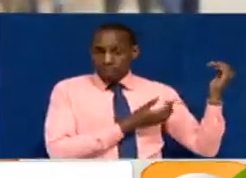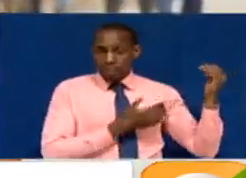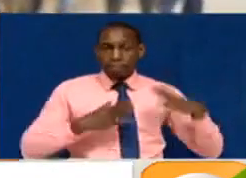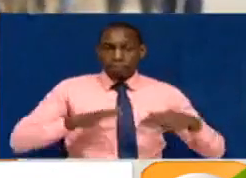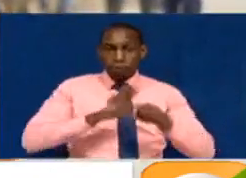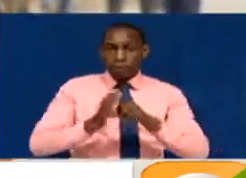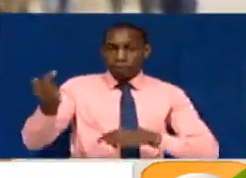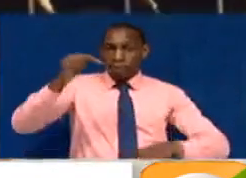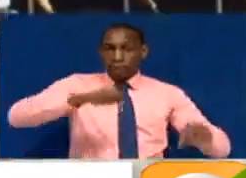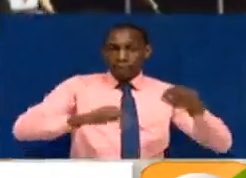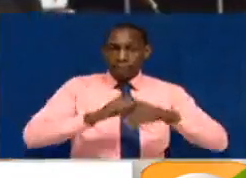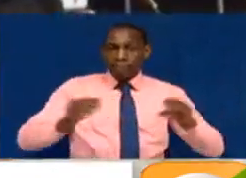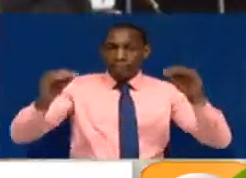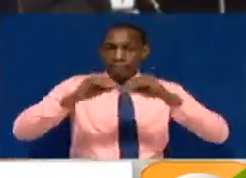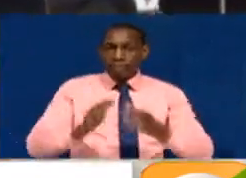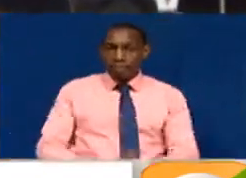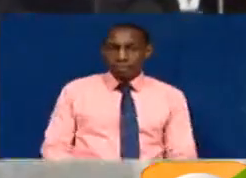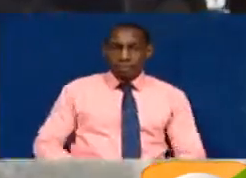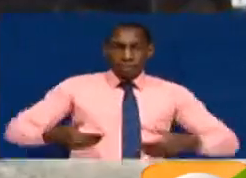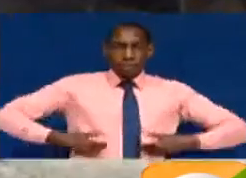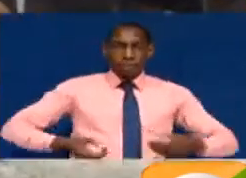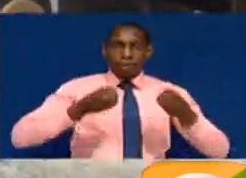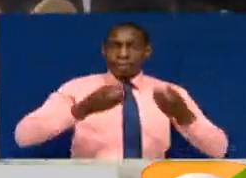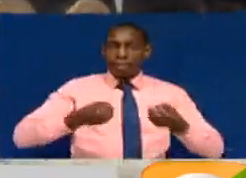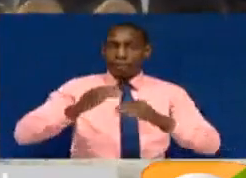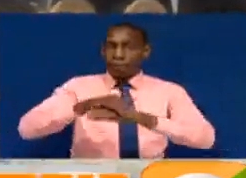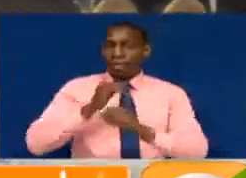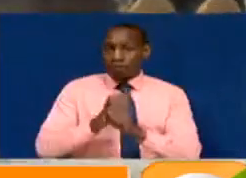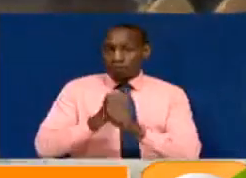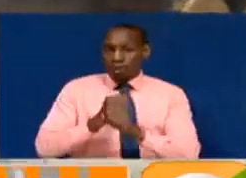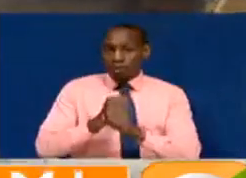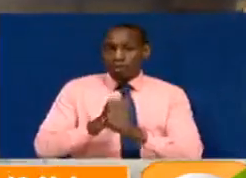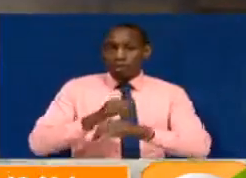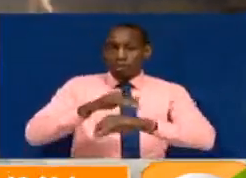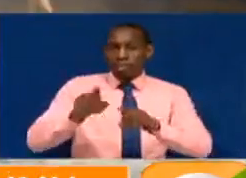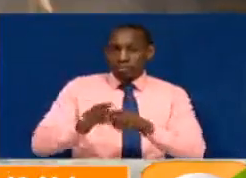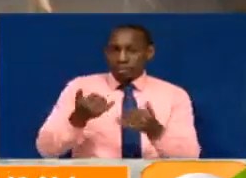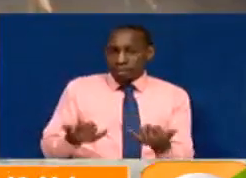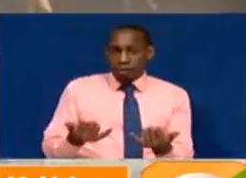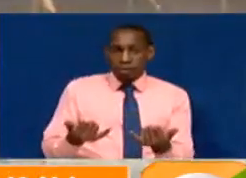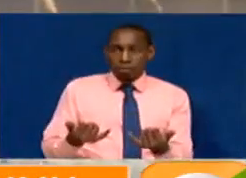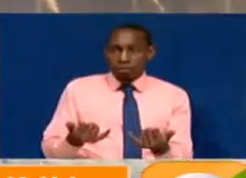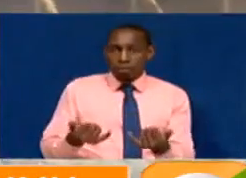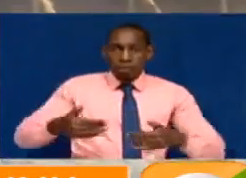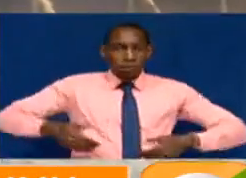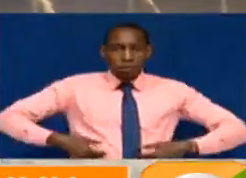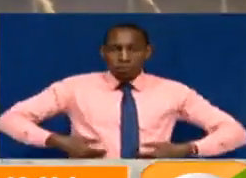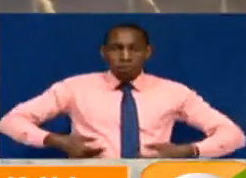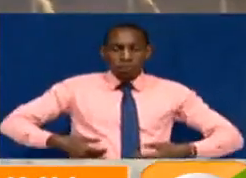more during the conference. Vijana wengi nayo wamepata kazi, unapata kama sahi sasa wazano